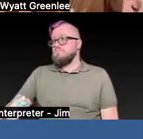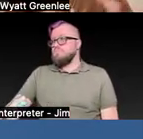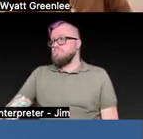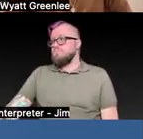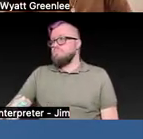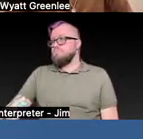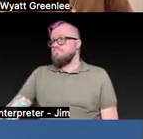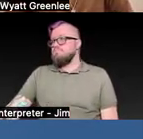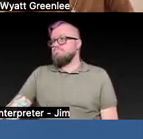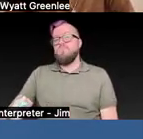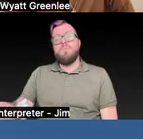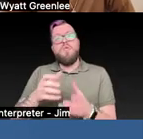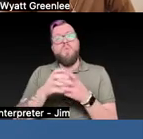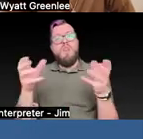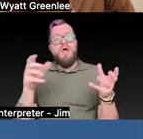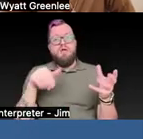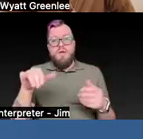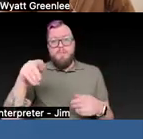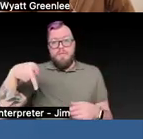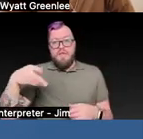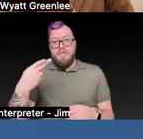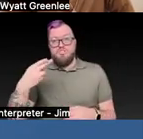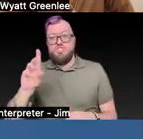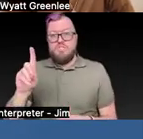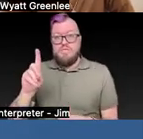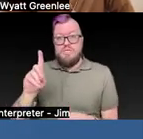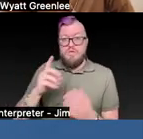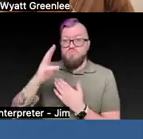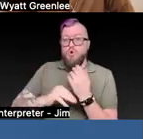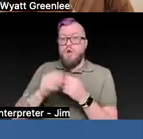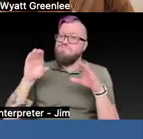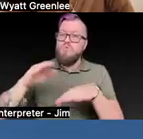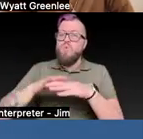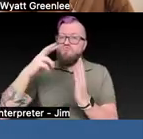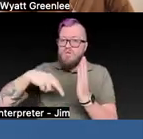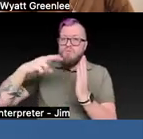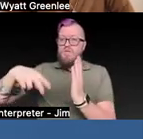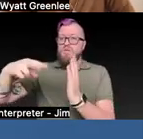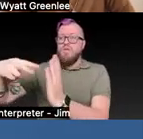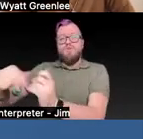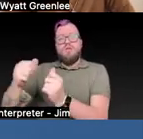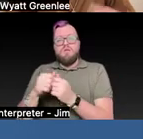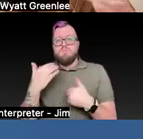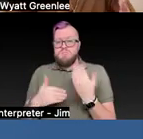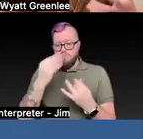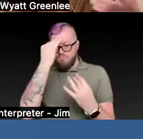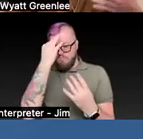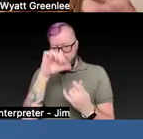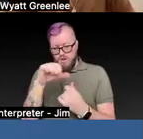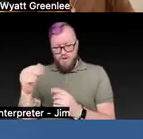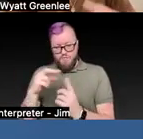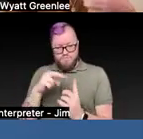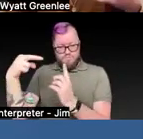working with. So a lot of a PhD program for history is about reading and reading and reading and thinking about the ways that other